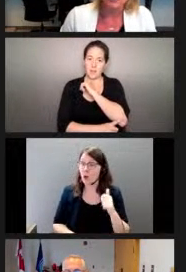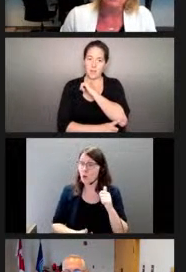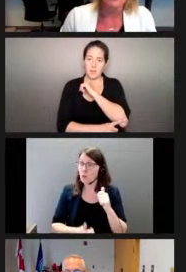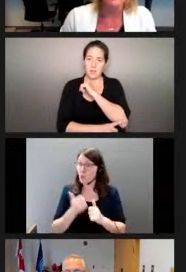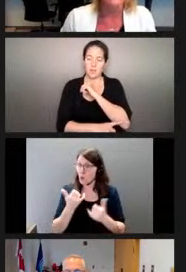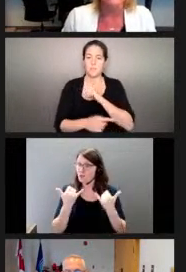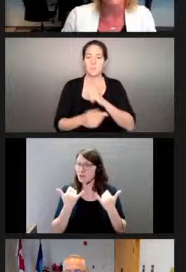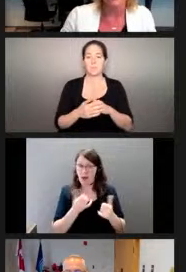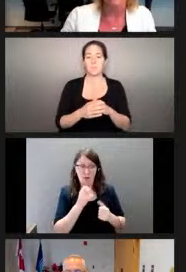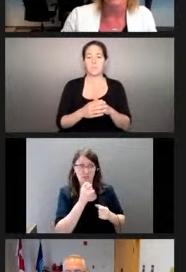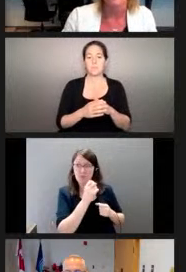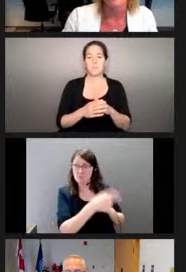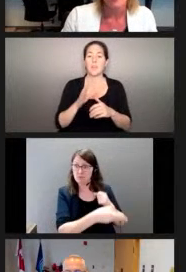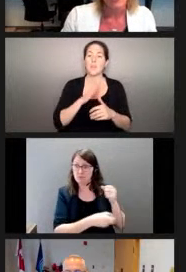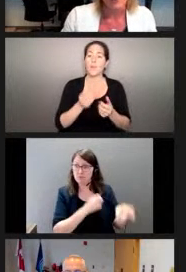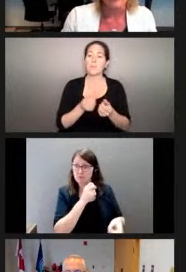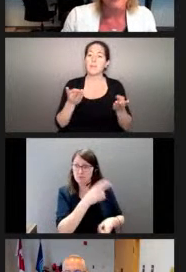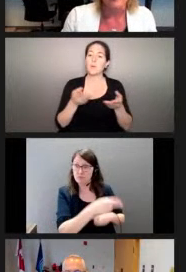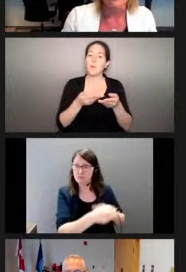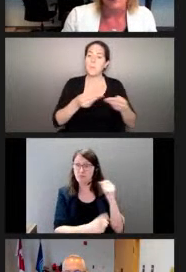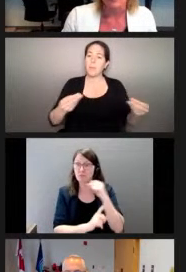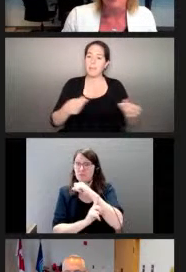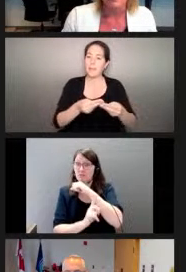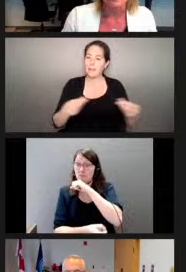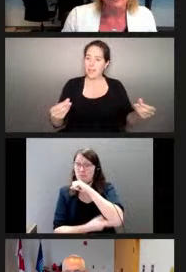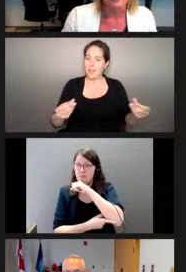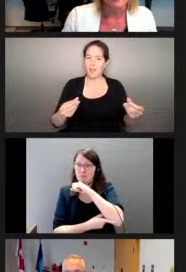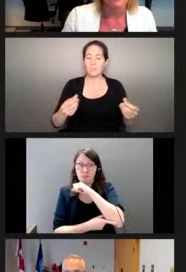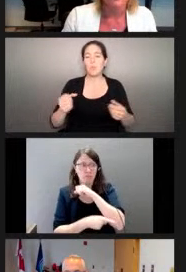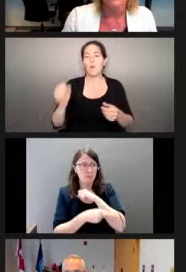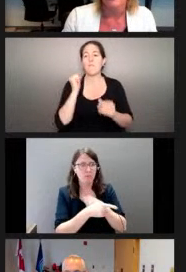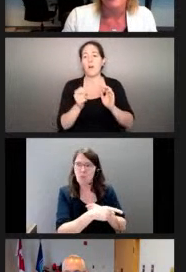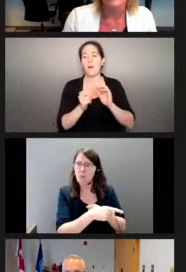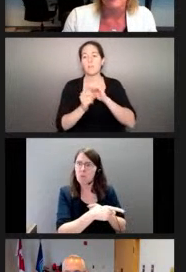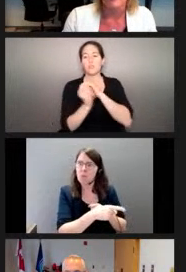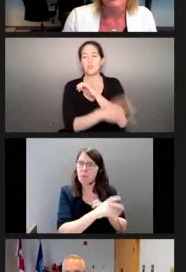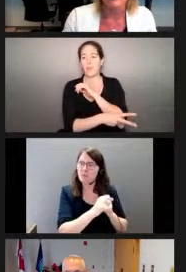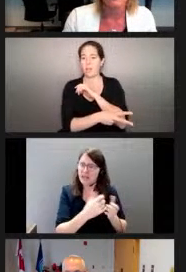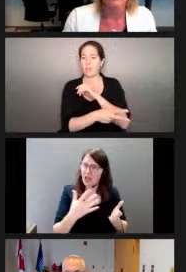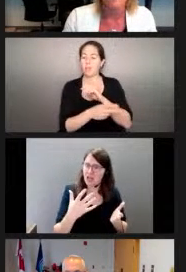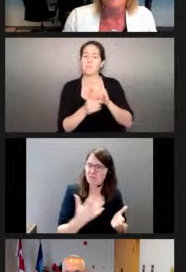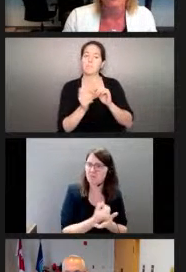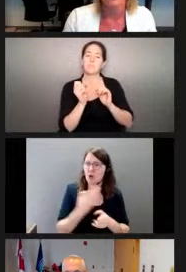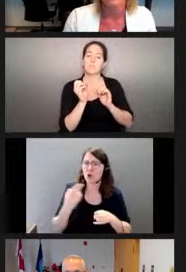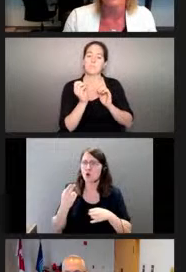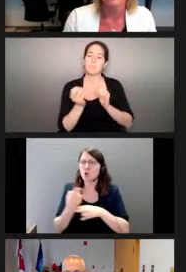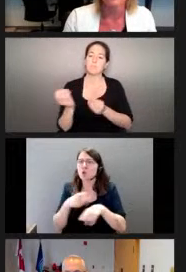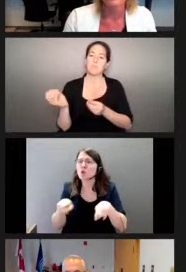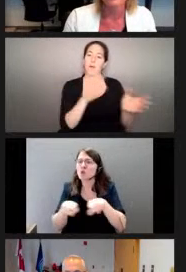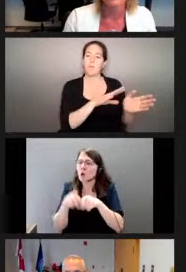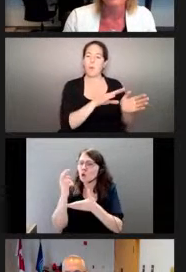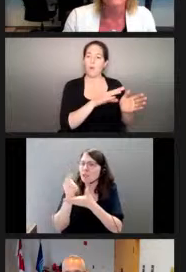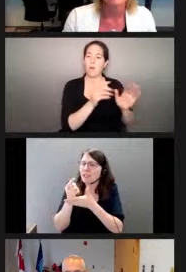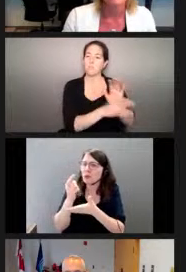discarded of and sent to landfill, are in fact valuable resources. Next slide, please.